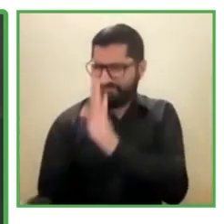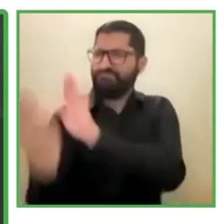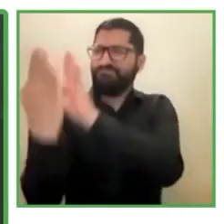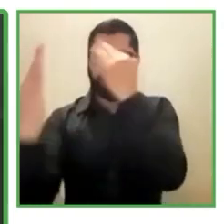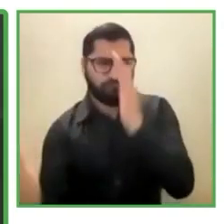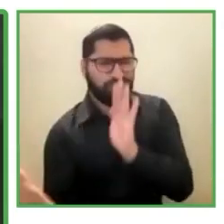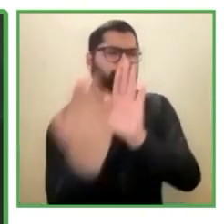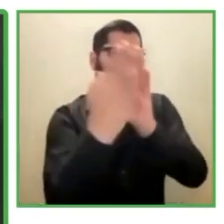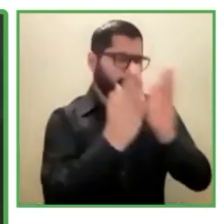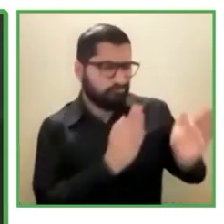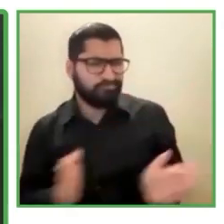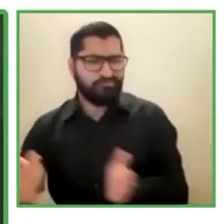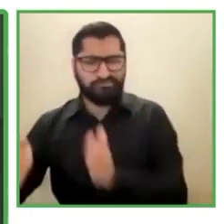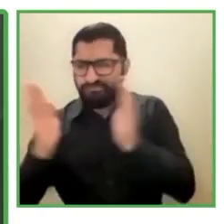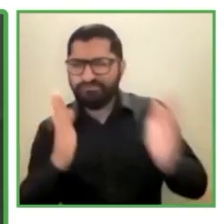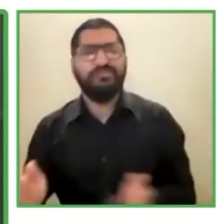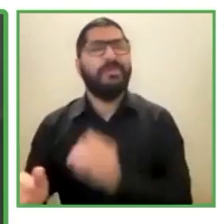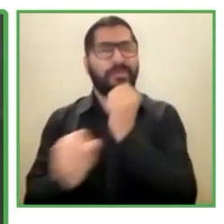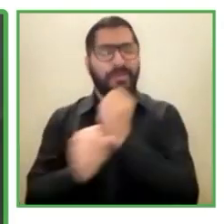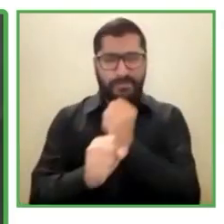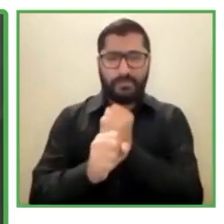the worst of the production and the labor.